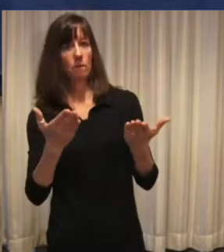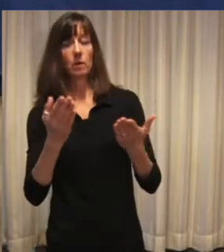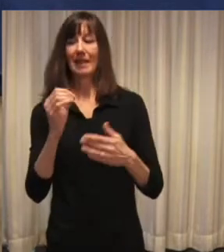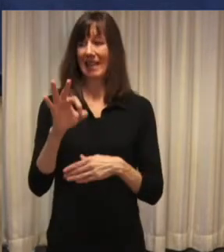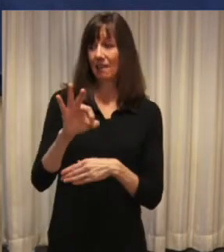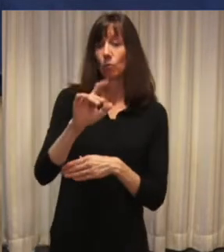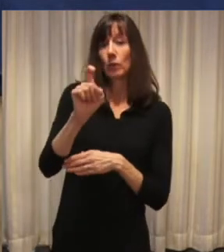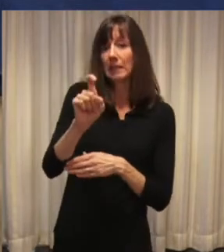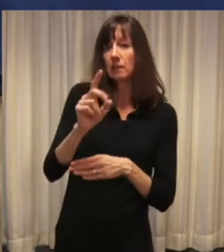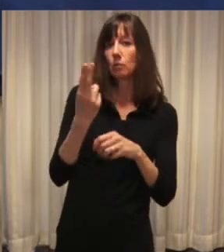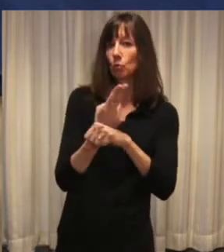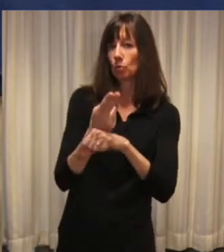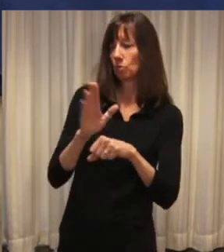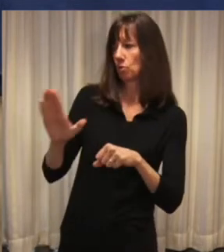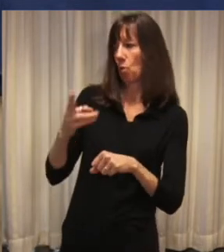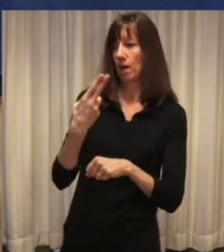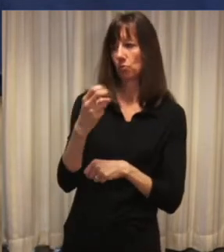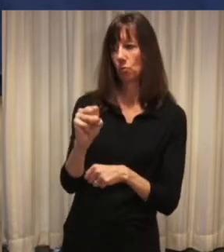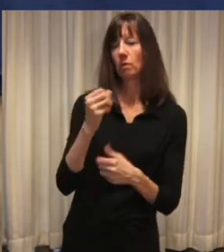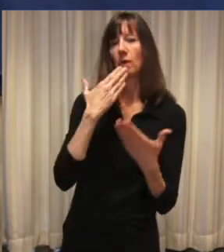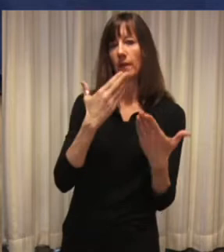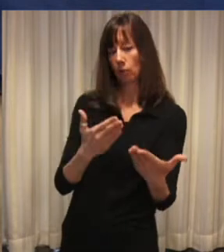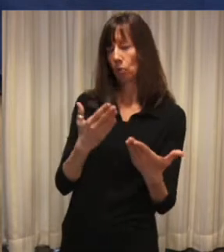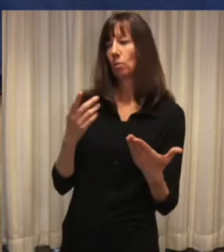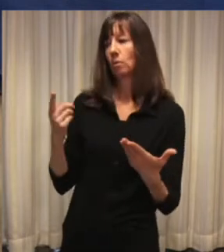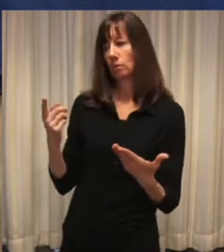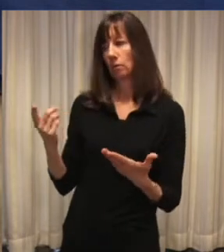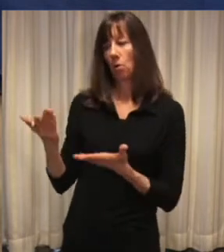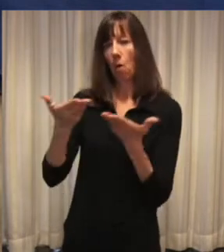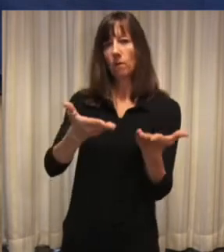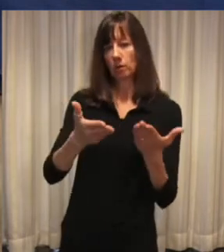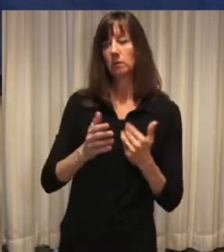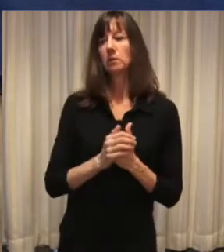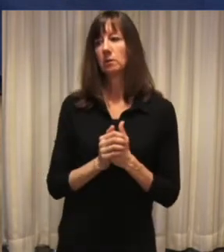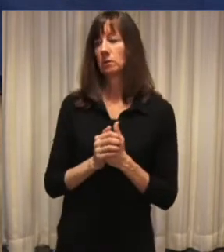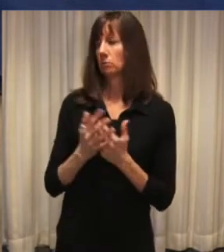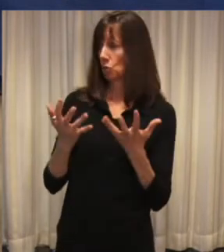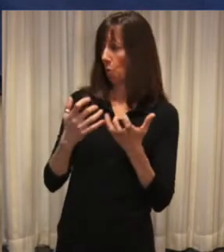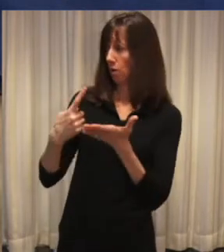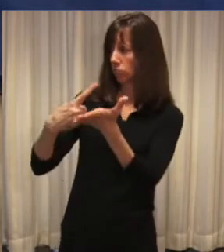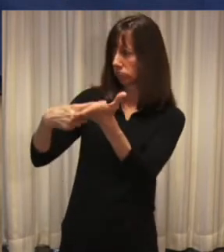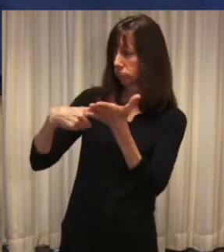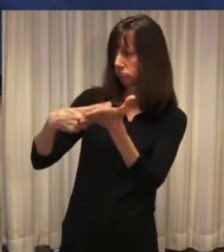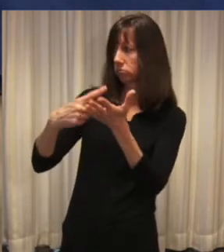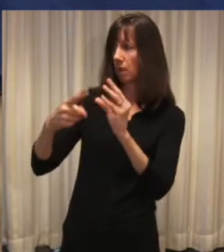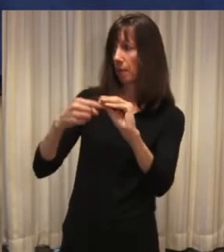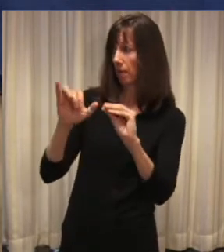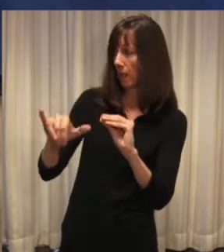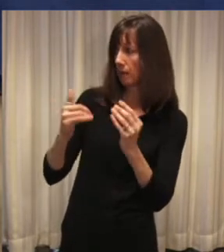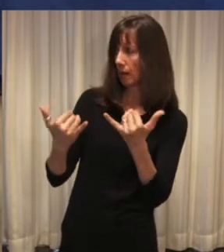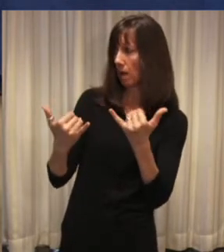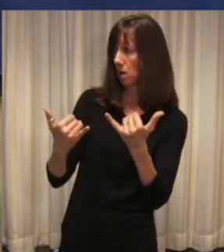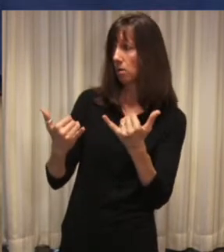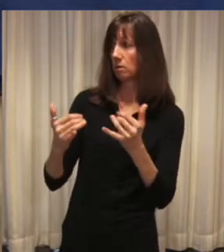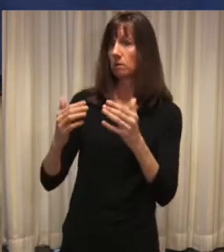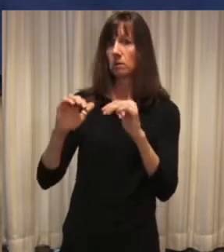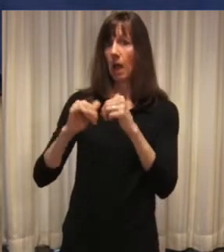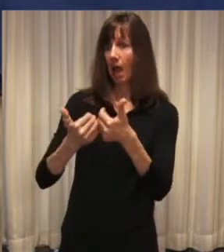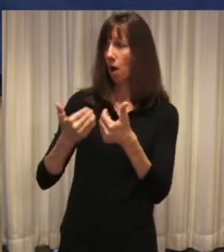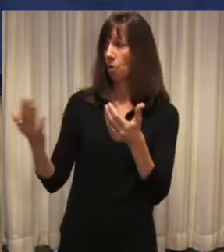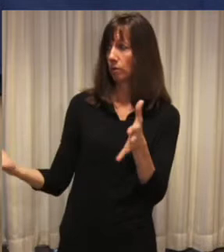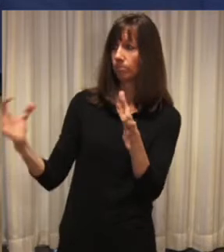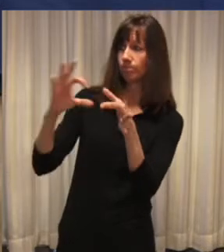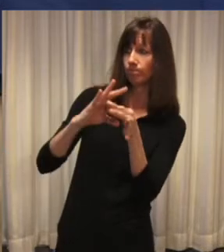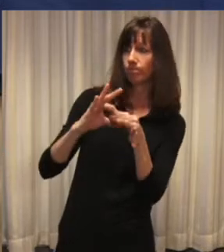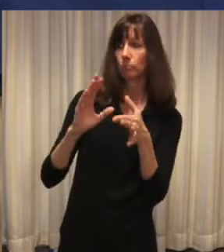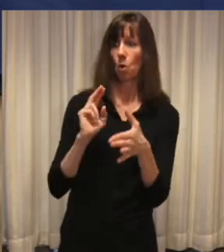facility. Do you want to talk just a little bit about that and how you all are thinking about being part of this broader kind of solution we're